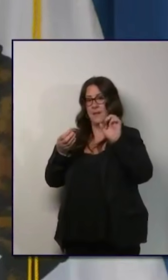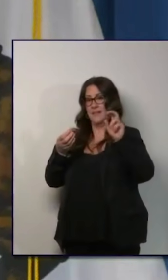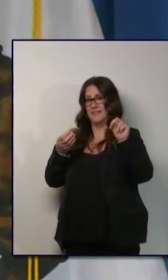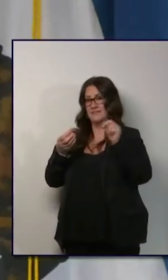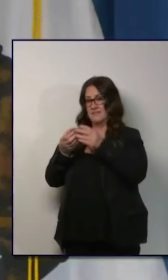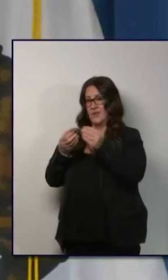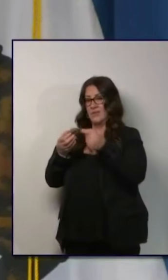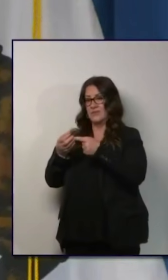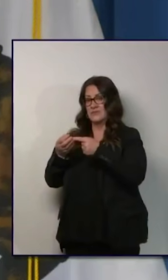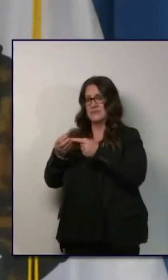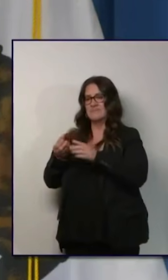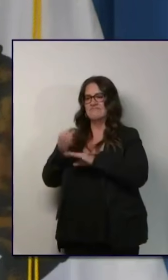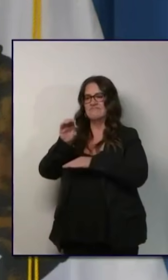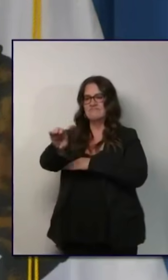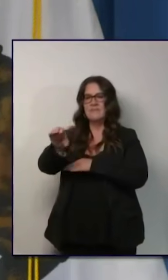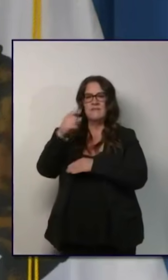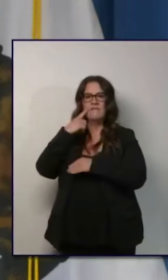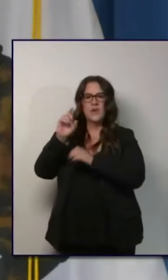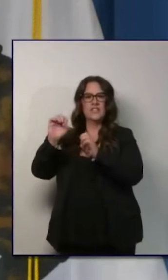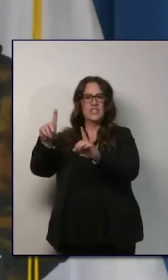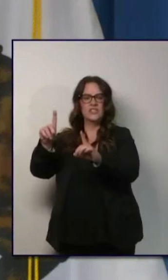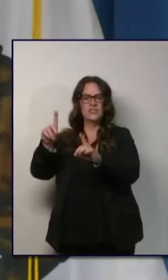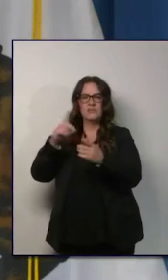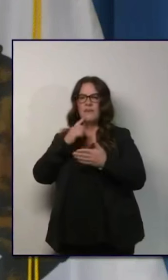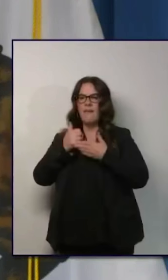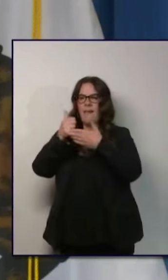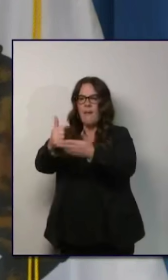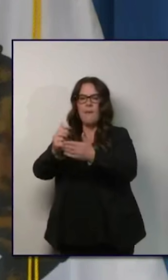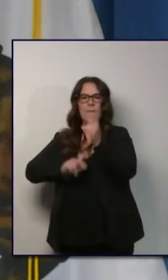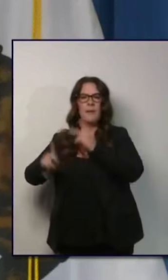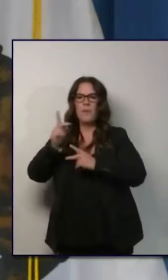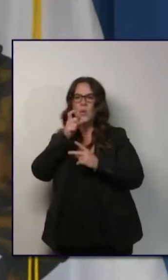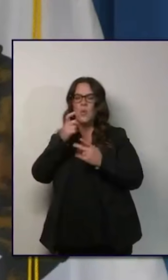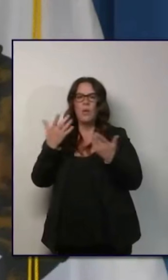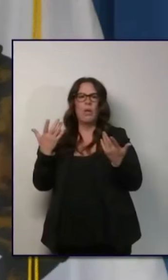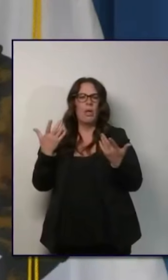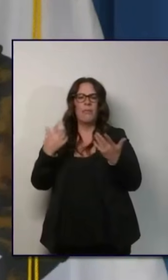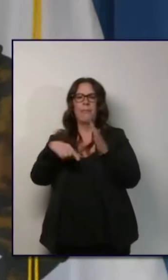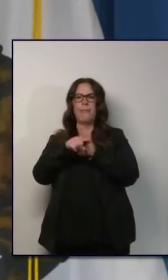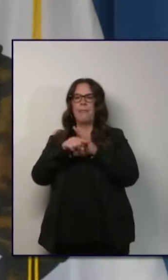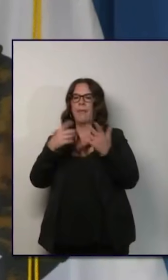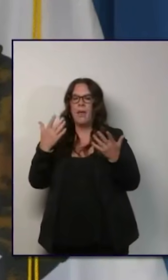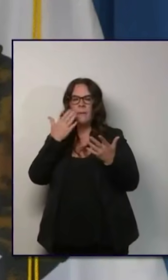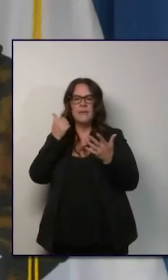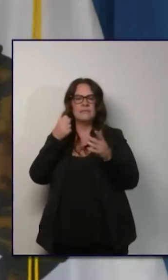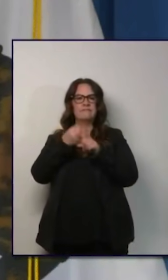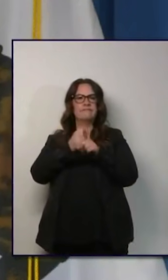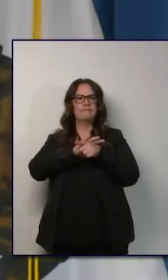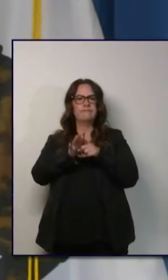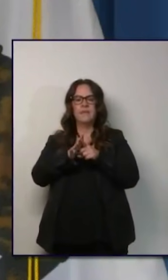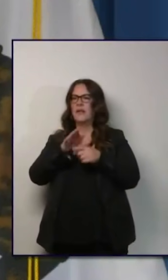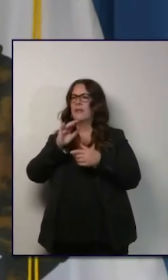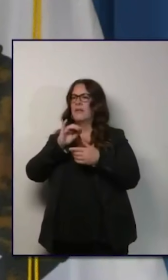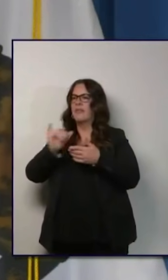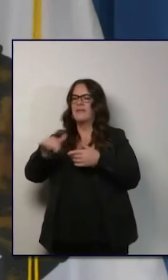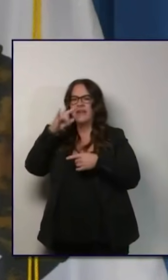the issue of learning loss, to address the socio-emotional challenges that our kids are facing, the trauma and